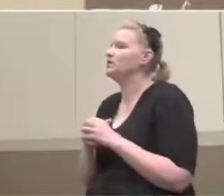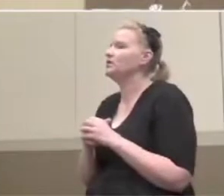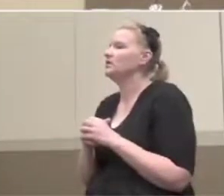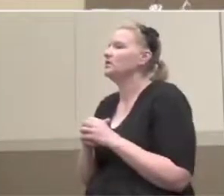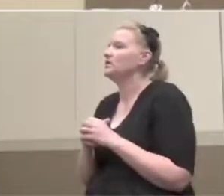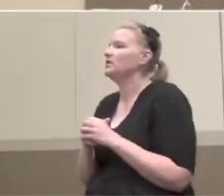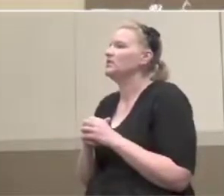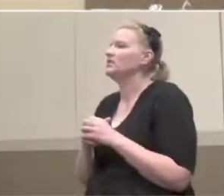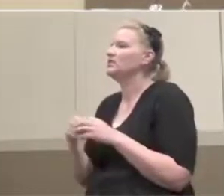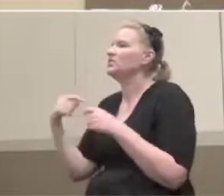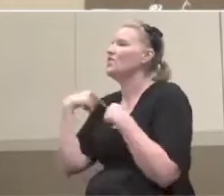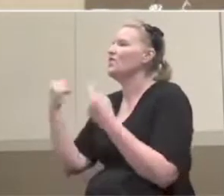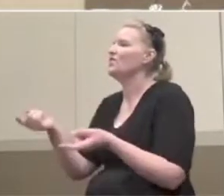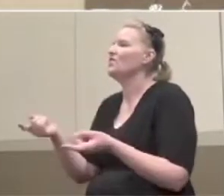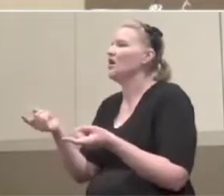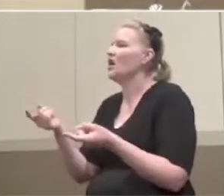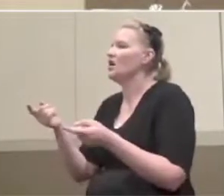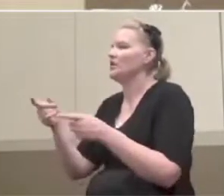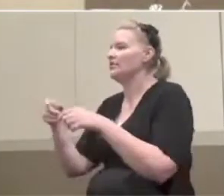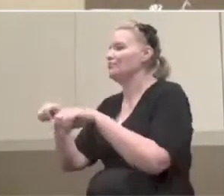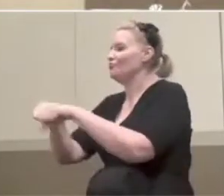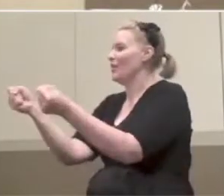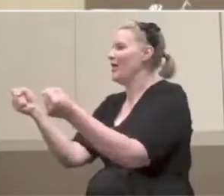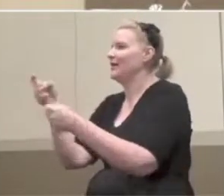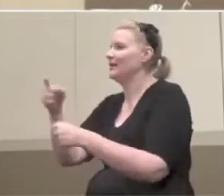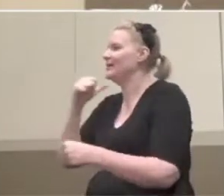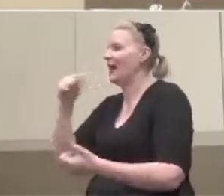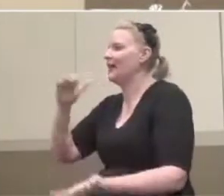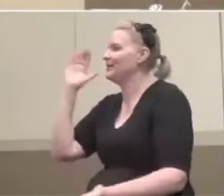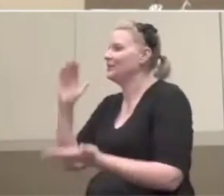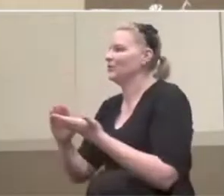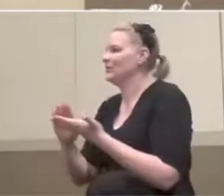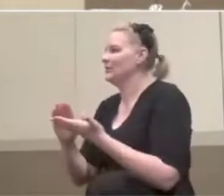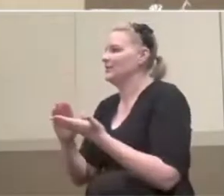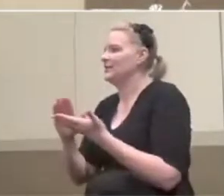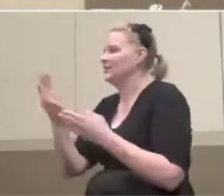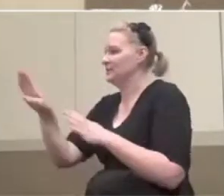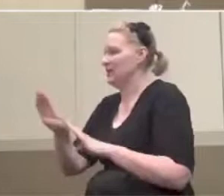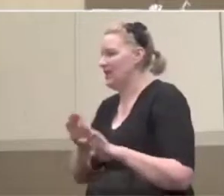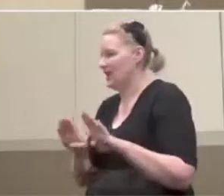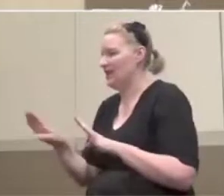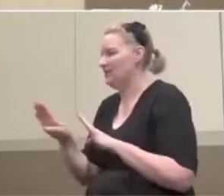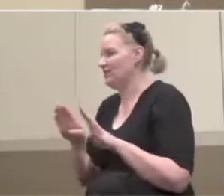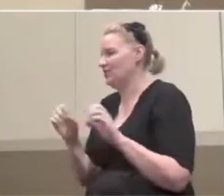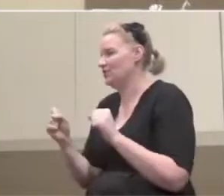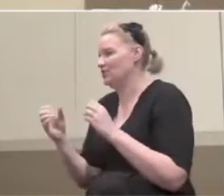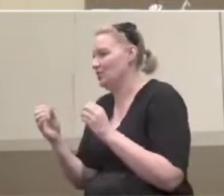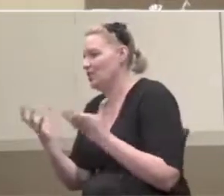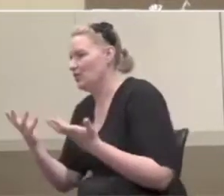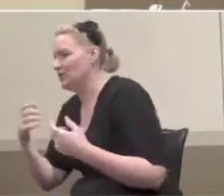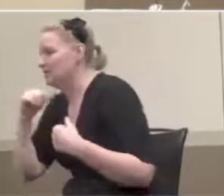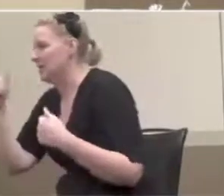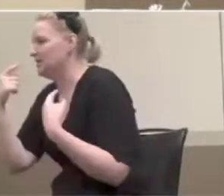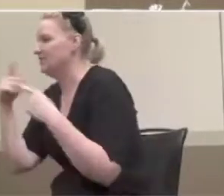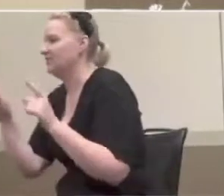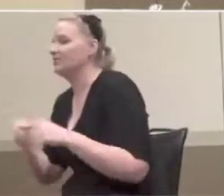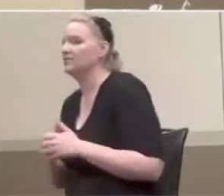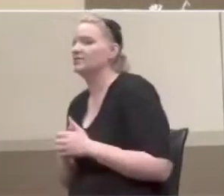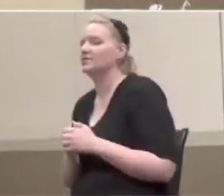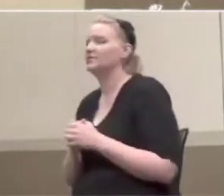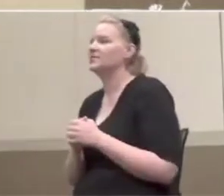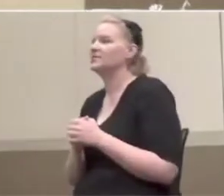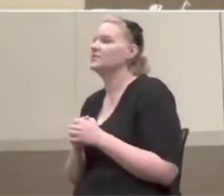decreased the swearing in the paper really. And hopefully some of these things, the advantage to these is that we will see a decrease in